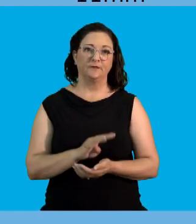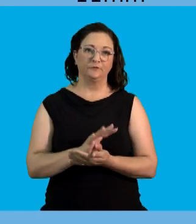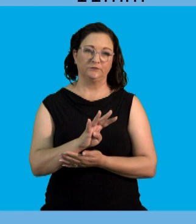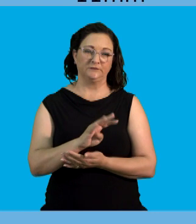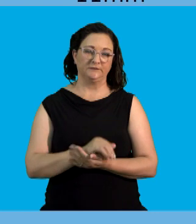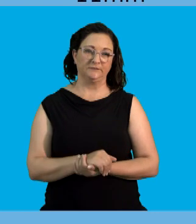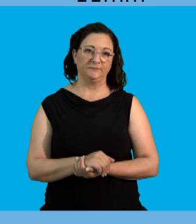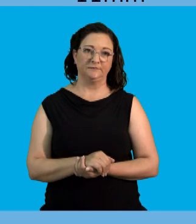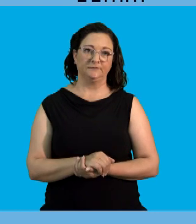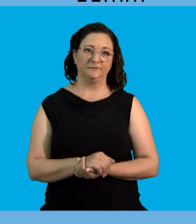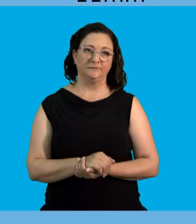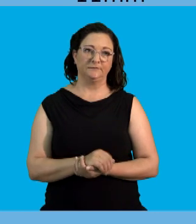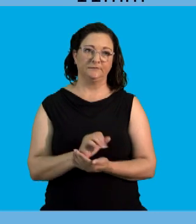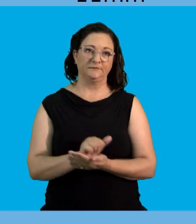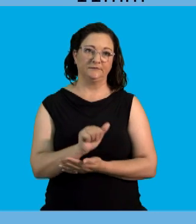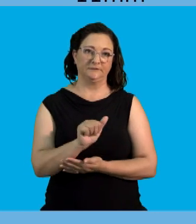14,